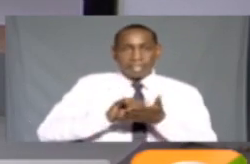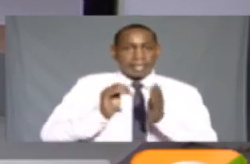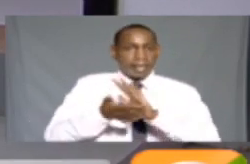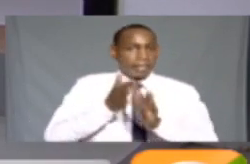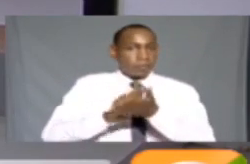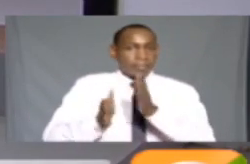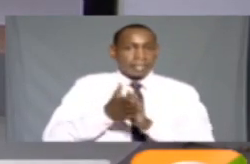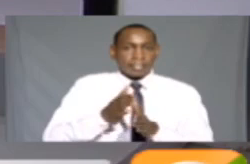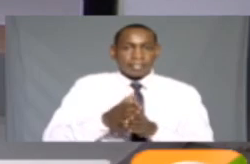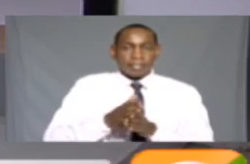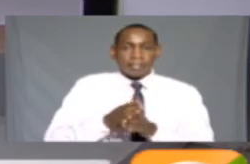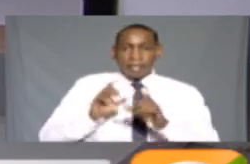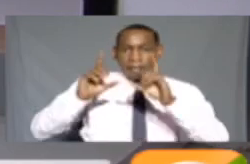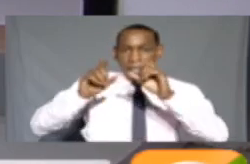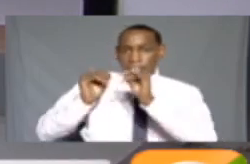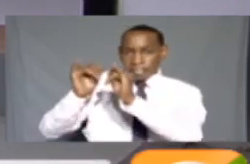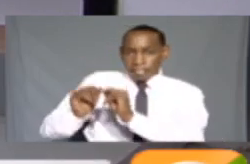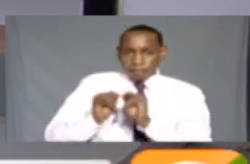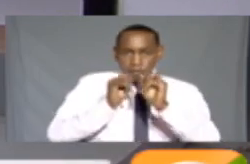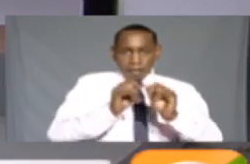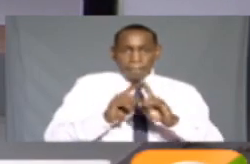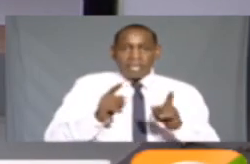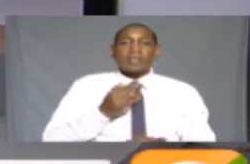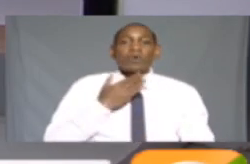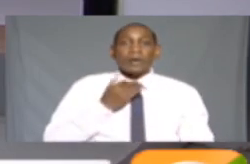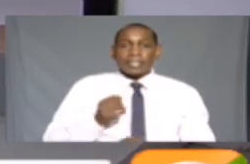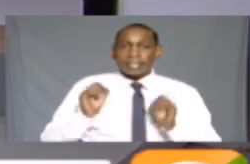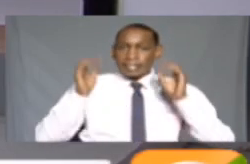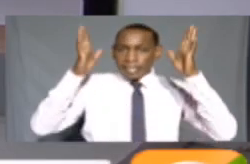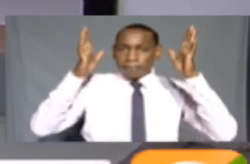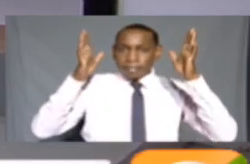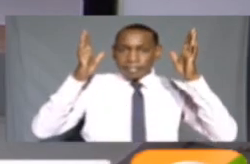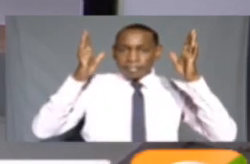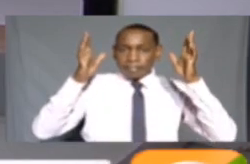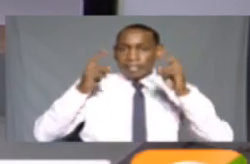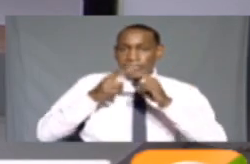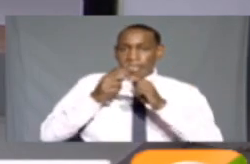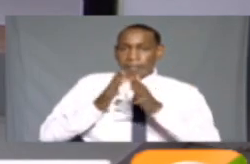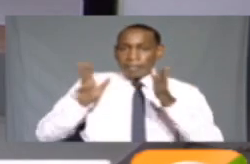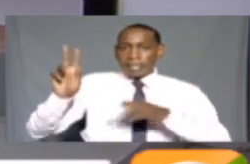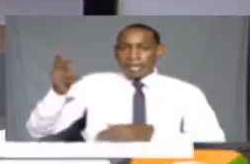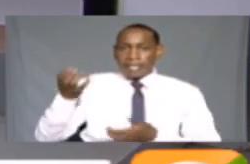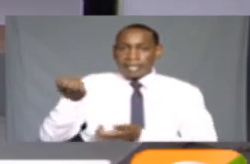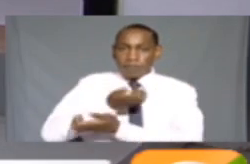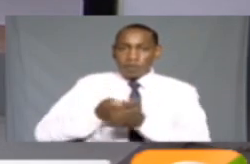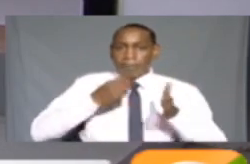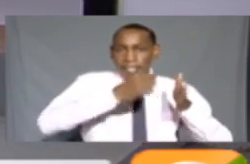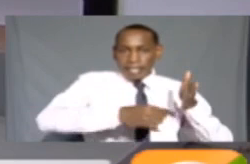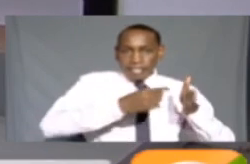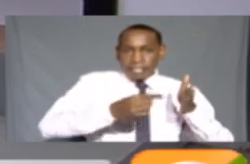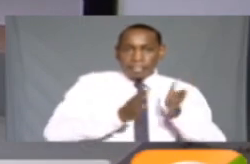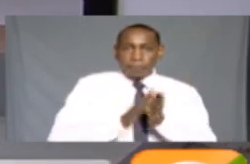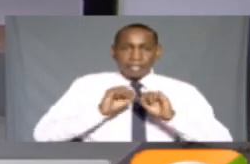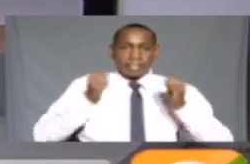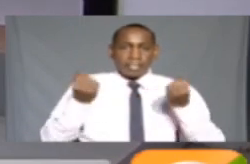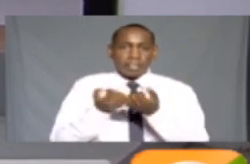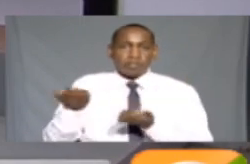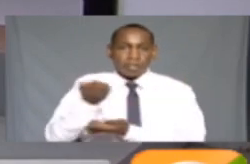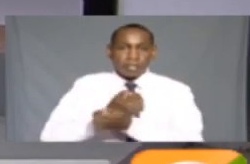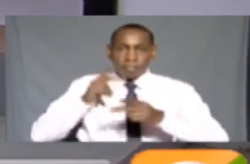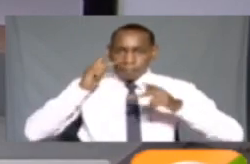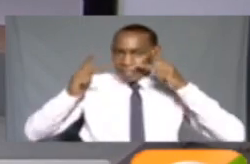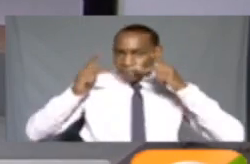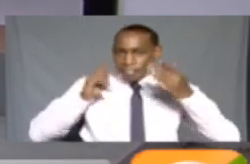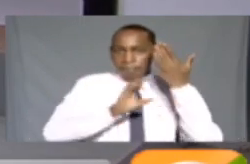want the portraits of individuals, but we wanted it to celebrate icons of Kenya, the economy, the industry, and the socioeconomic aspects of